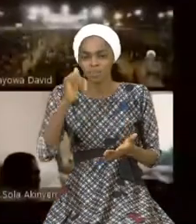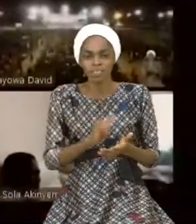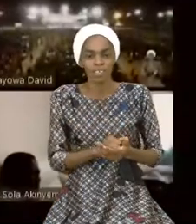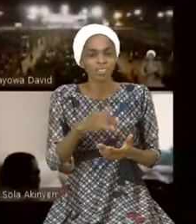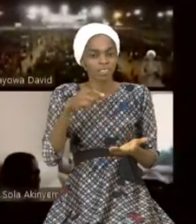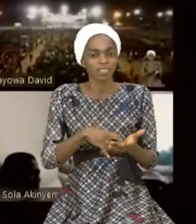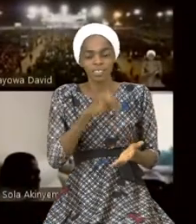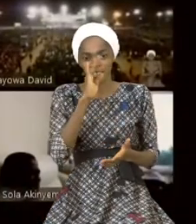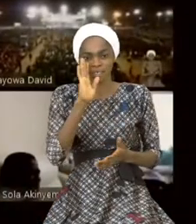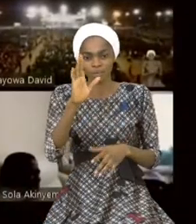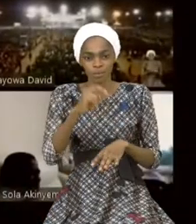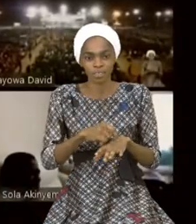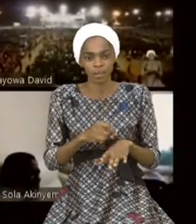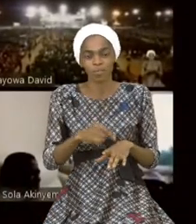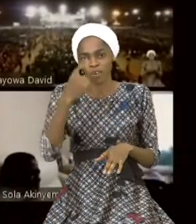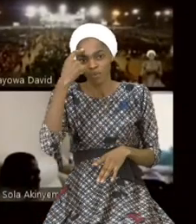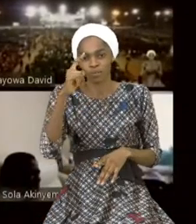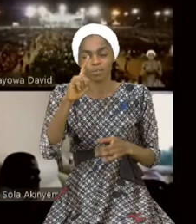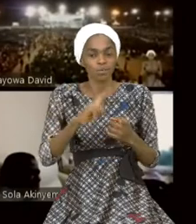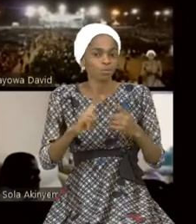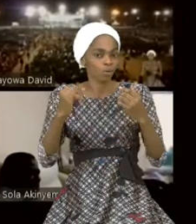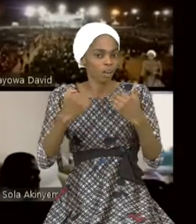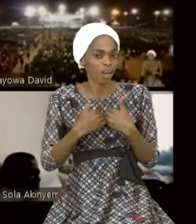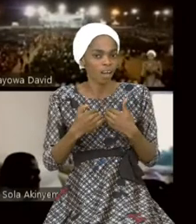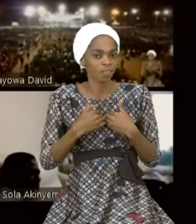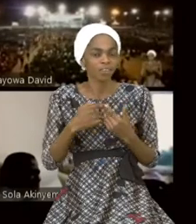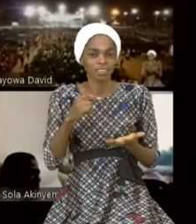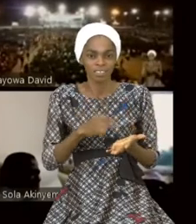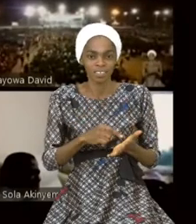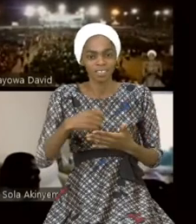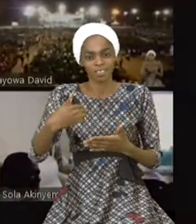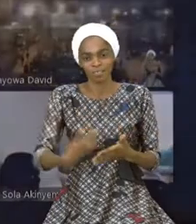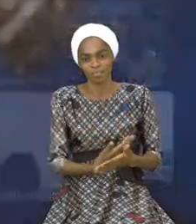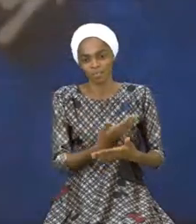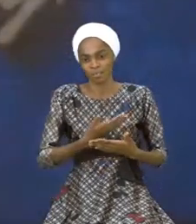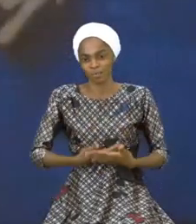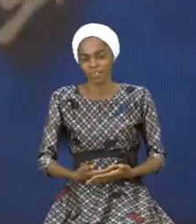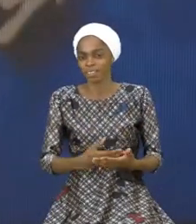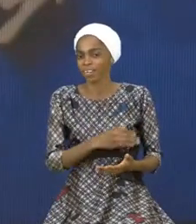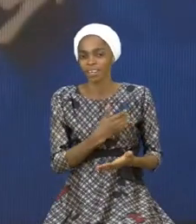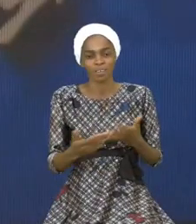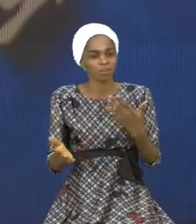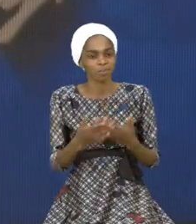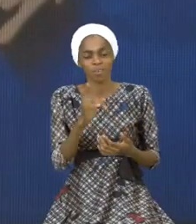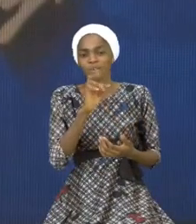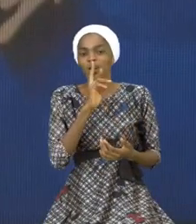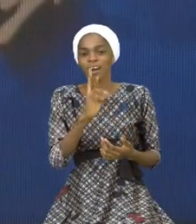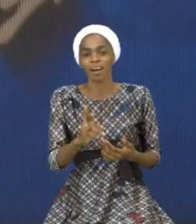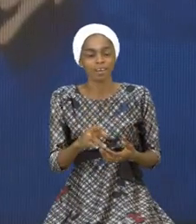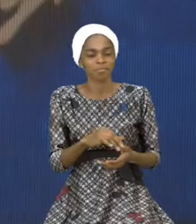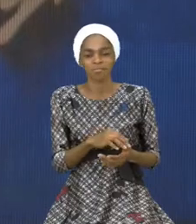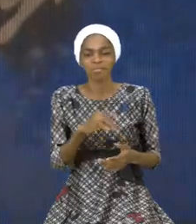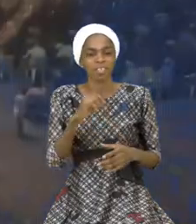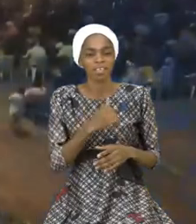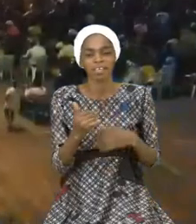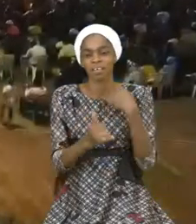time for you to have this new birth. And wherever you are over there, in any